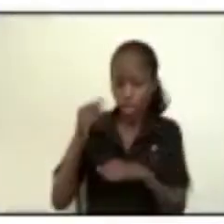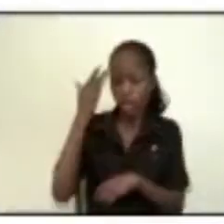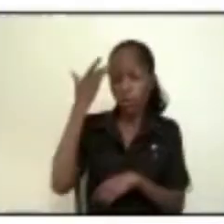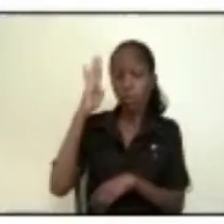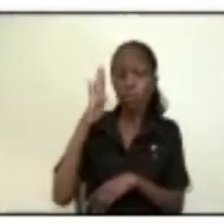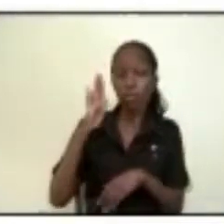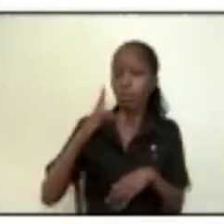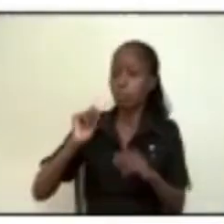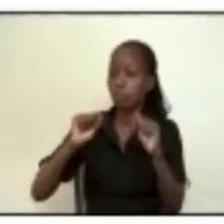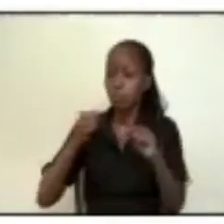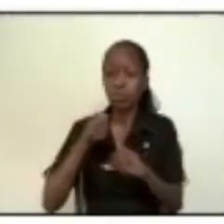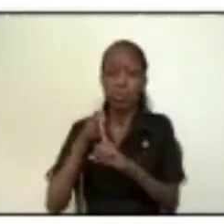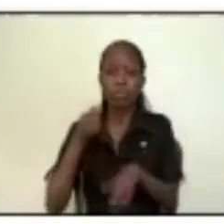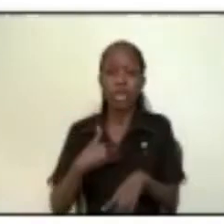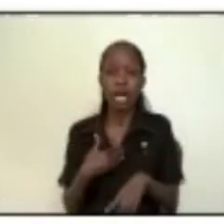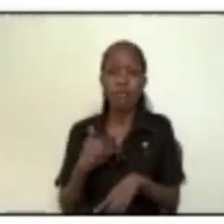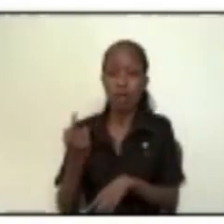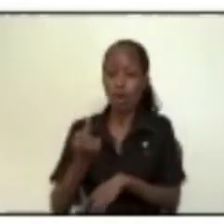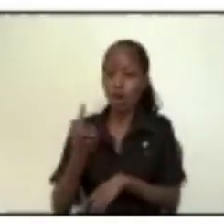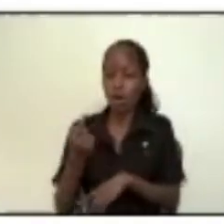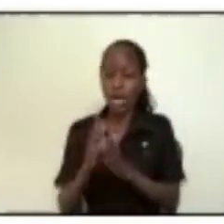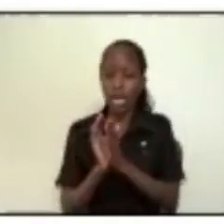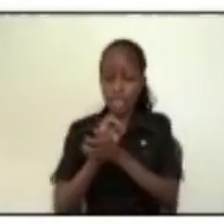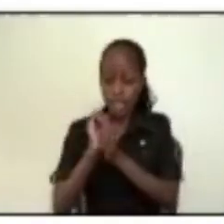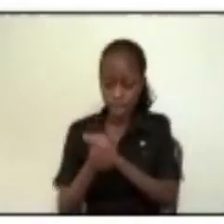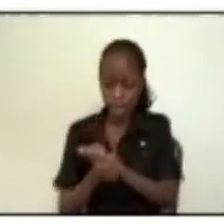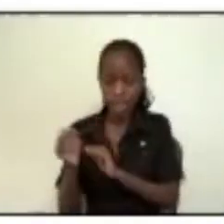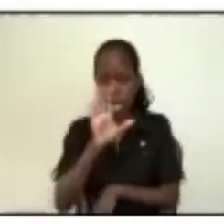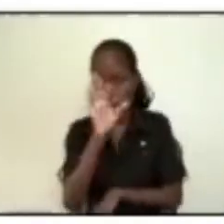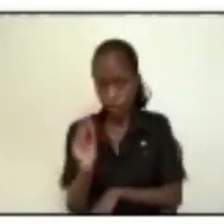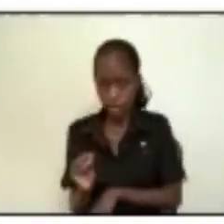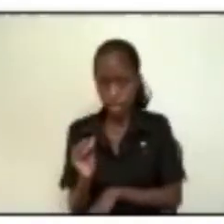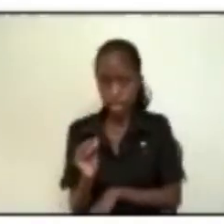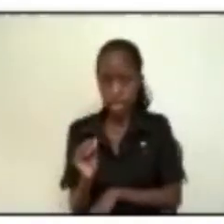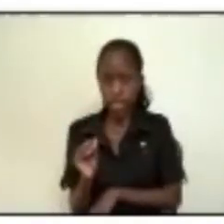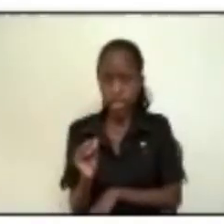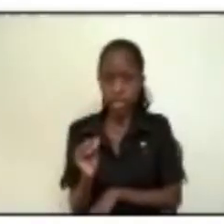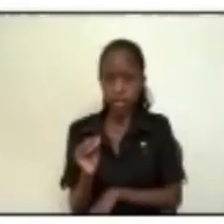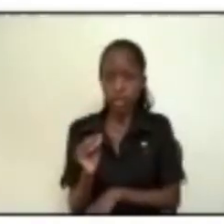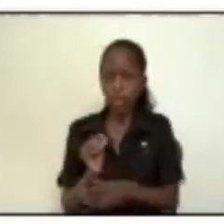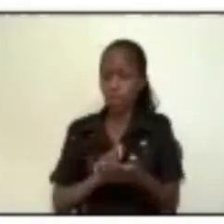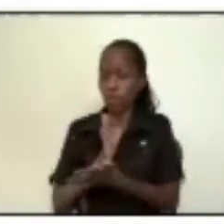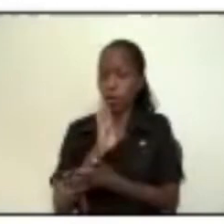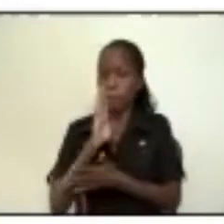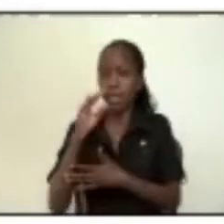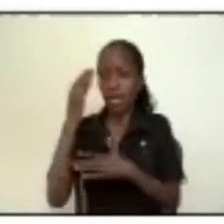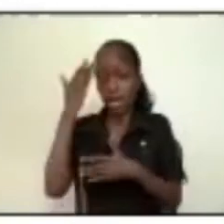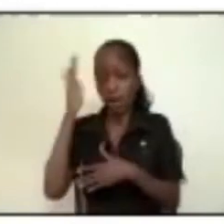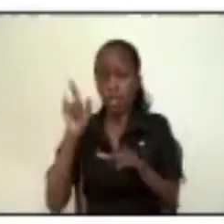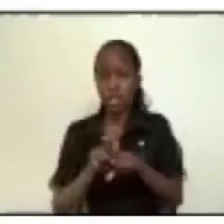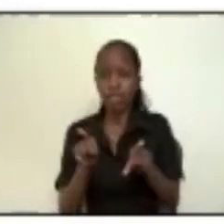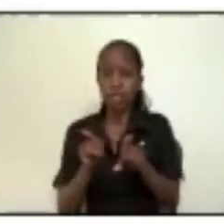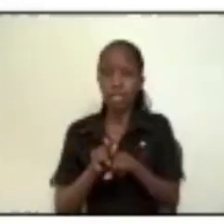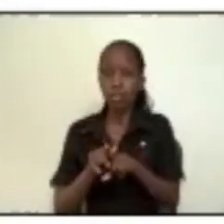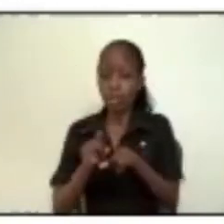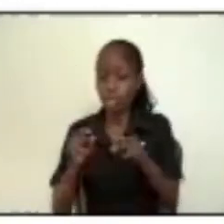an impact and only change our continent, just being aware as a journalist that we have a